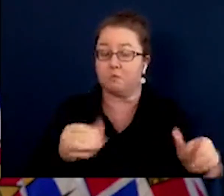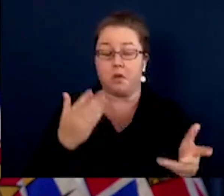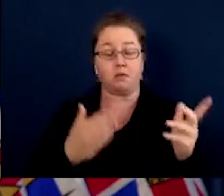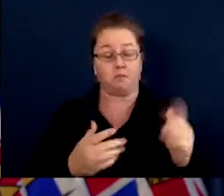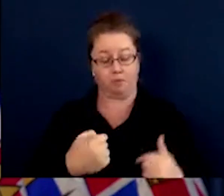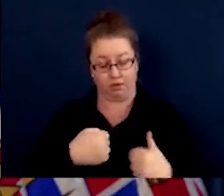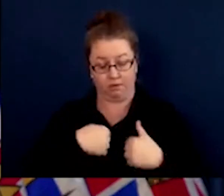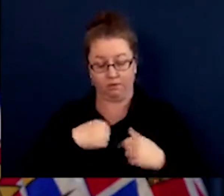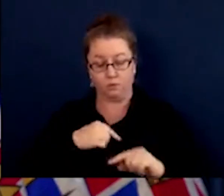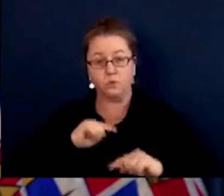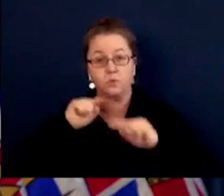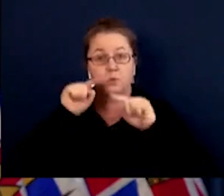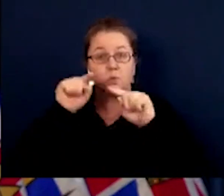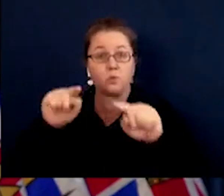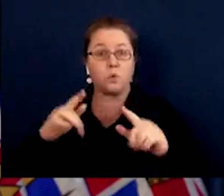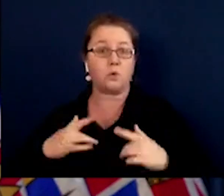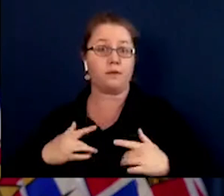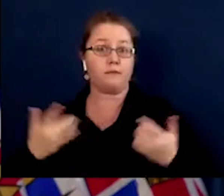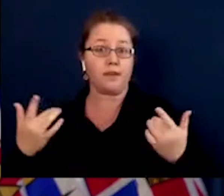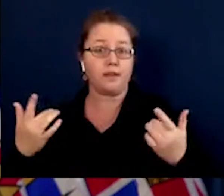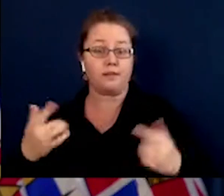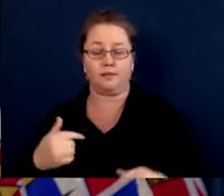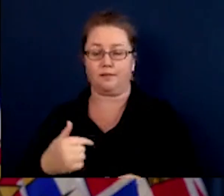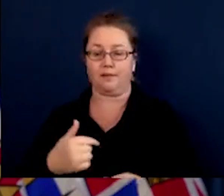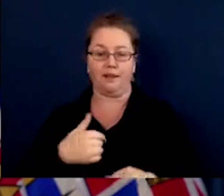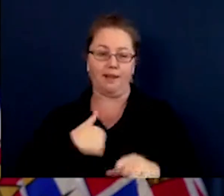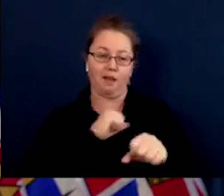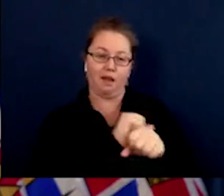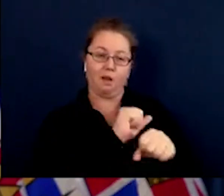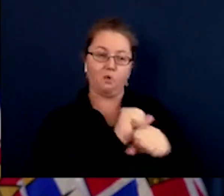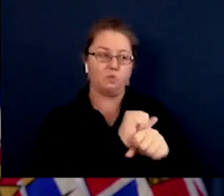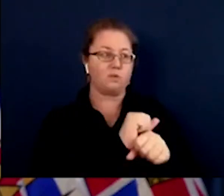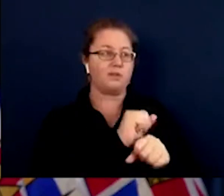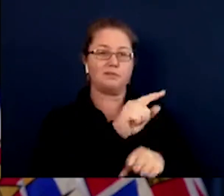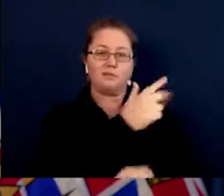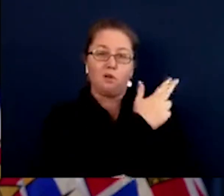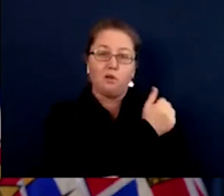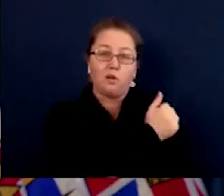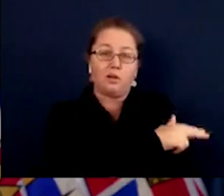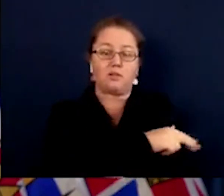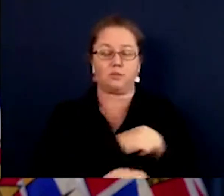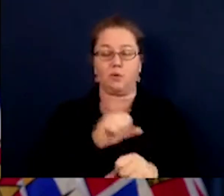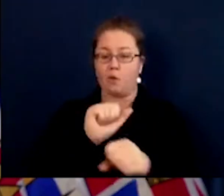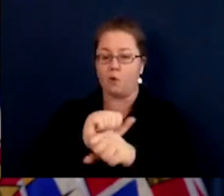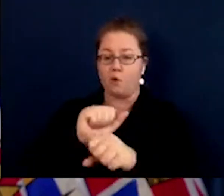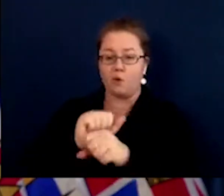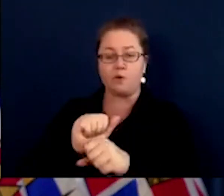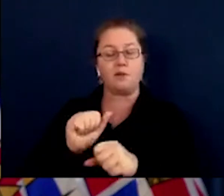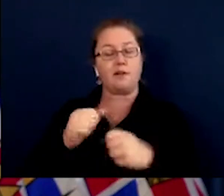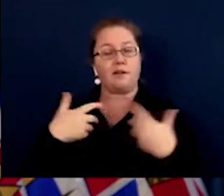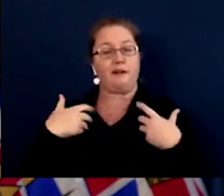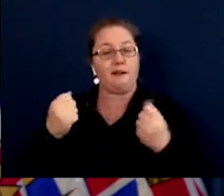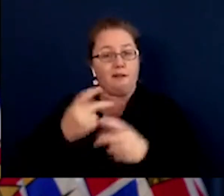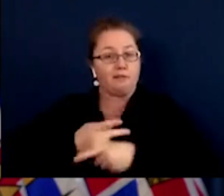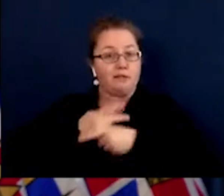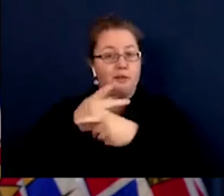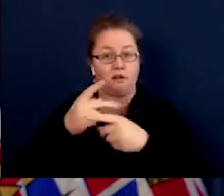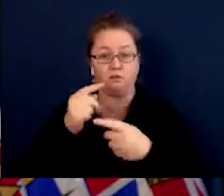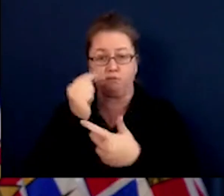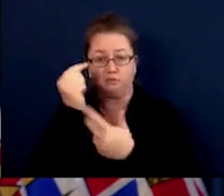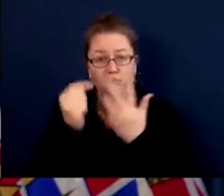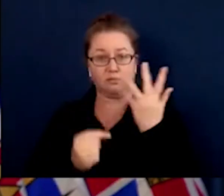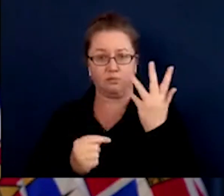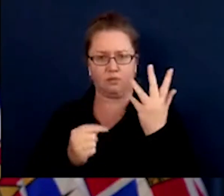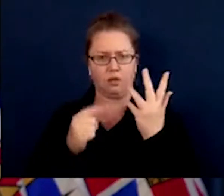may have been at an event or a healthcare worker working at a long-term care facility and workplaces. We have seen now several large